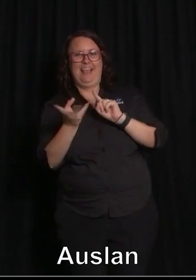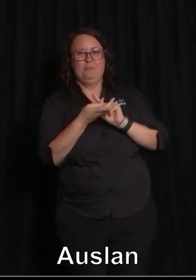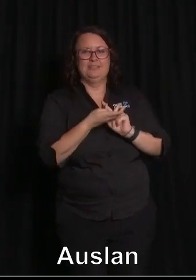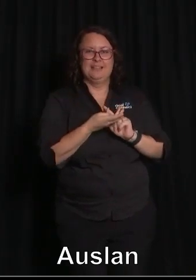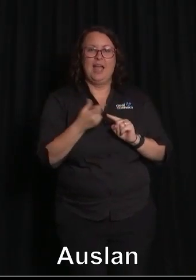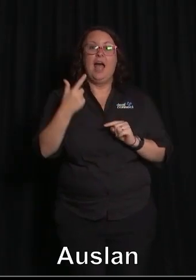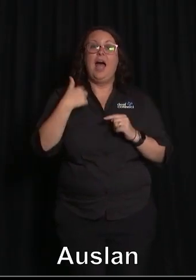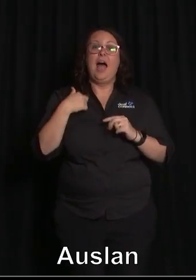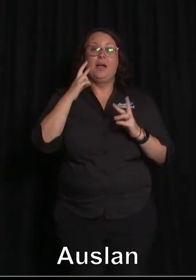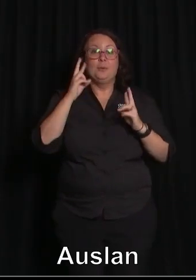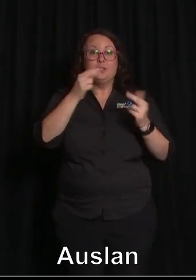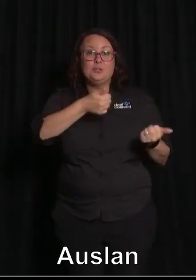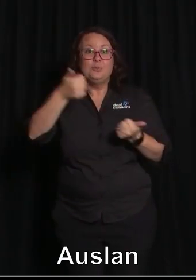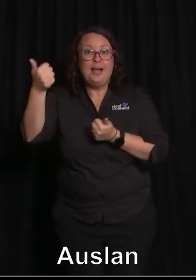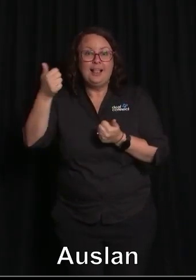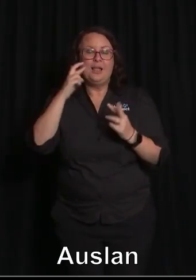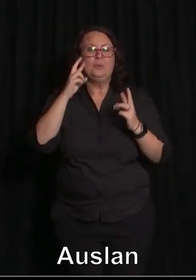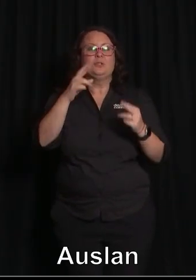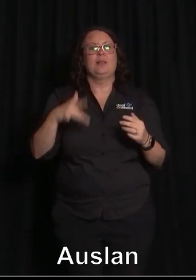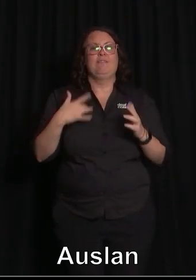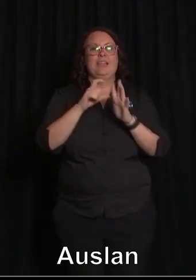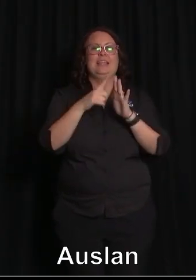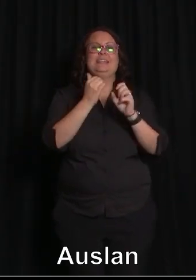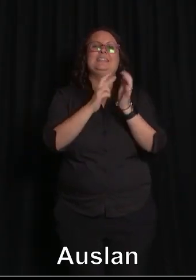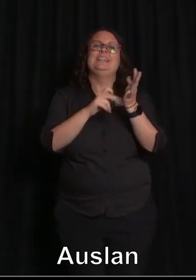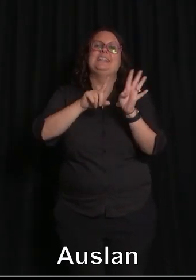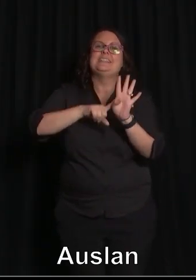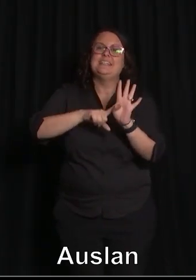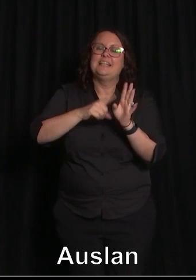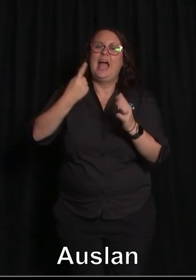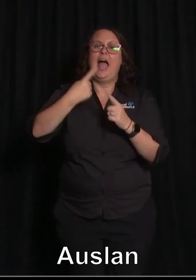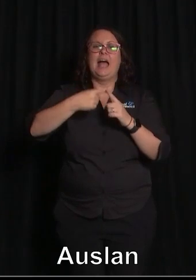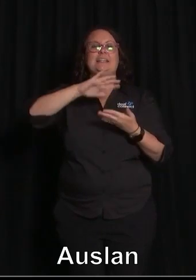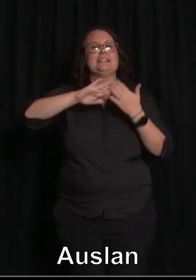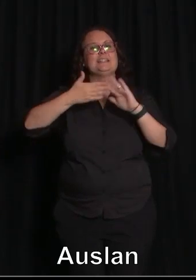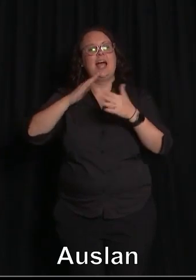you a life of dignity, and I wish you a life and a society that is